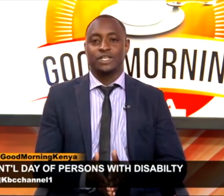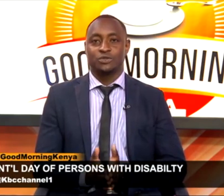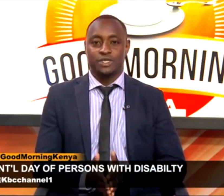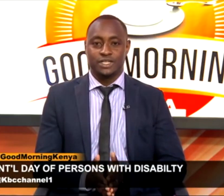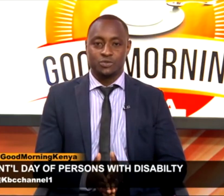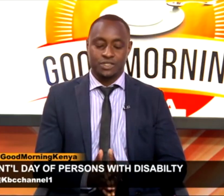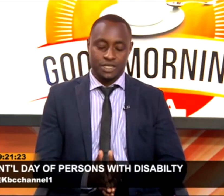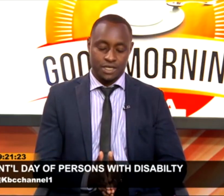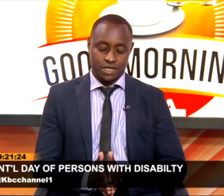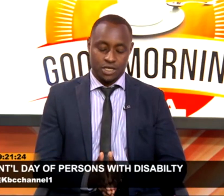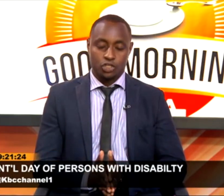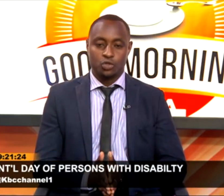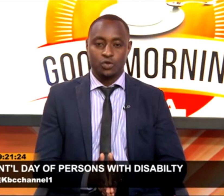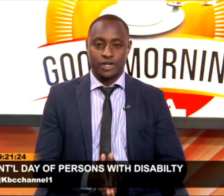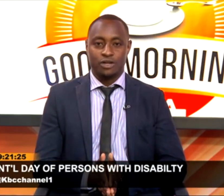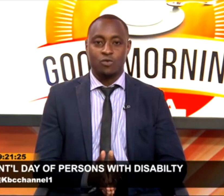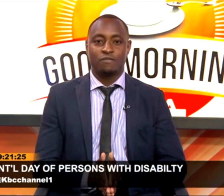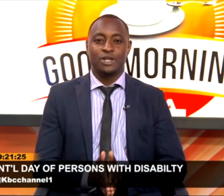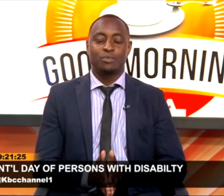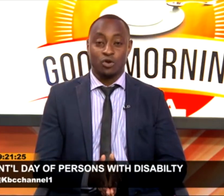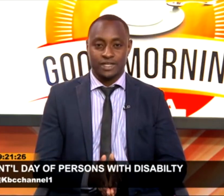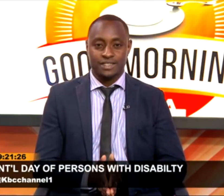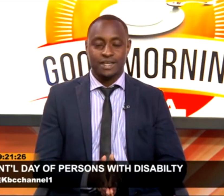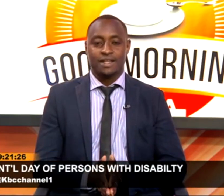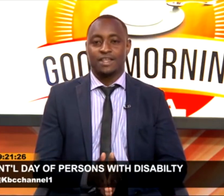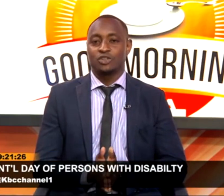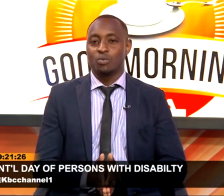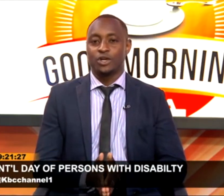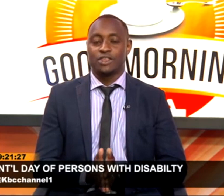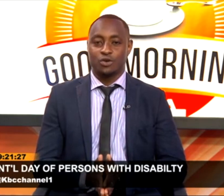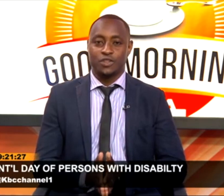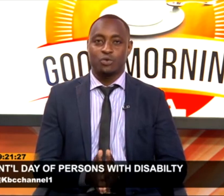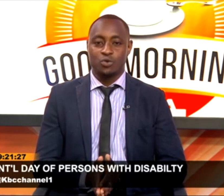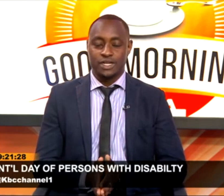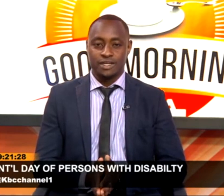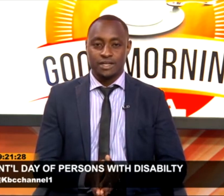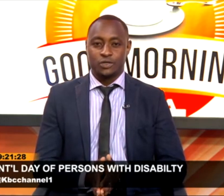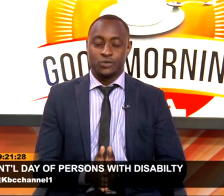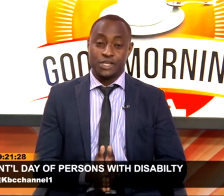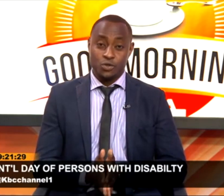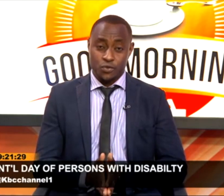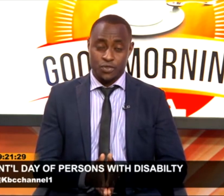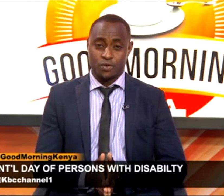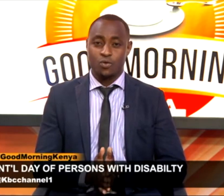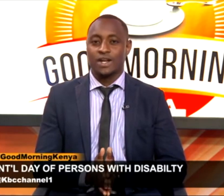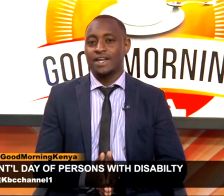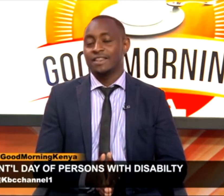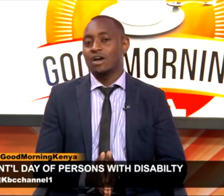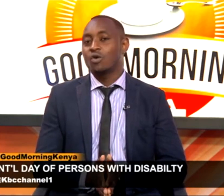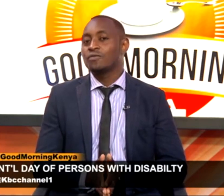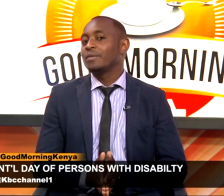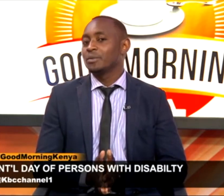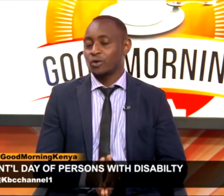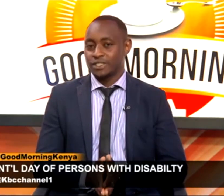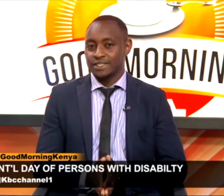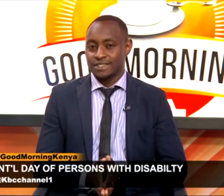talking about here today, to see children who have made progress that nobody thought they would, to see youth who are running